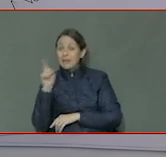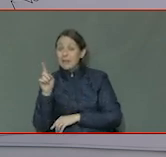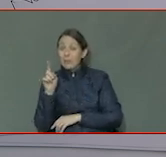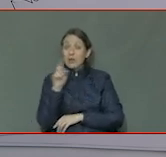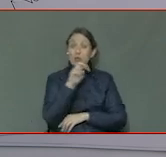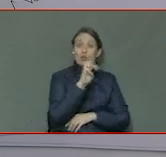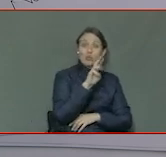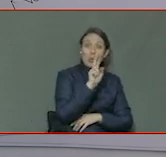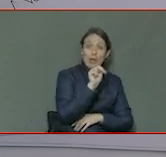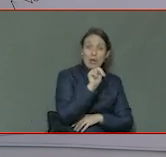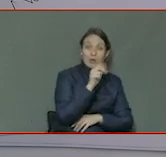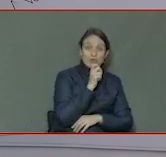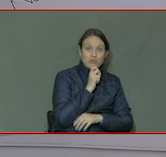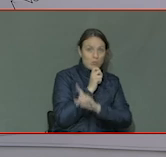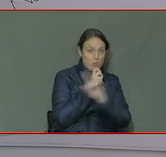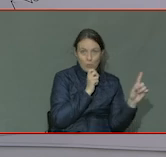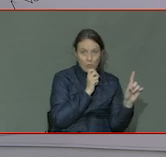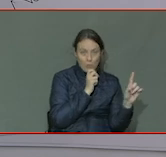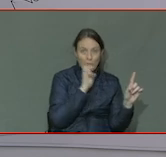no equations of motion.